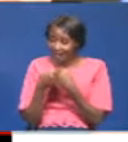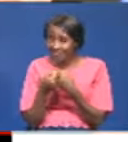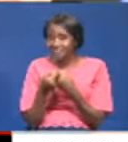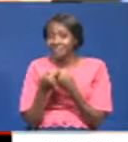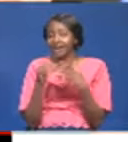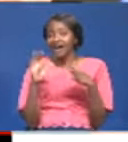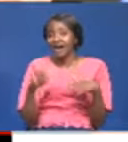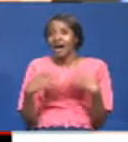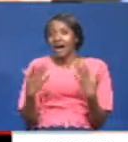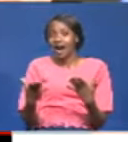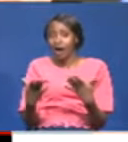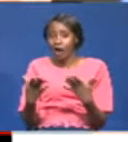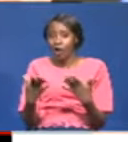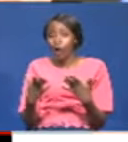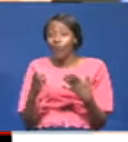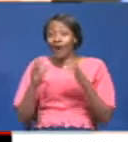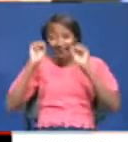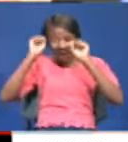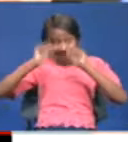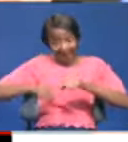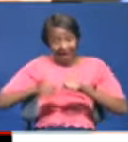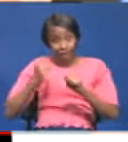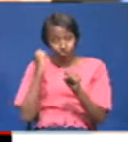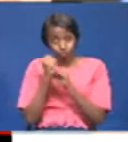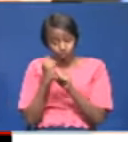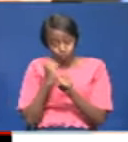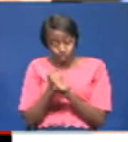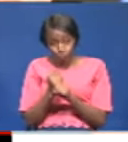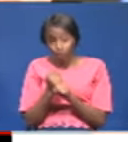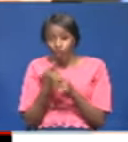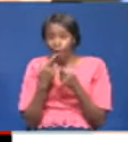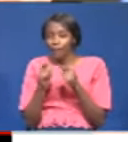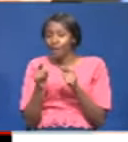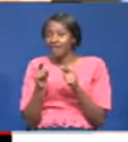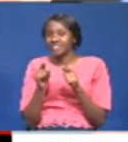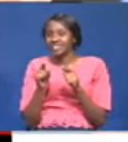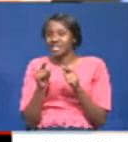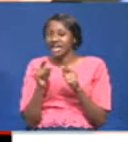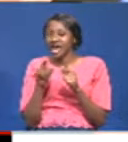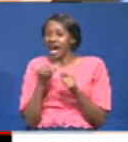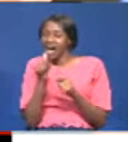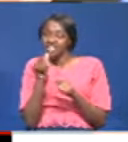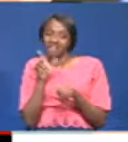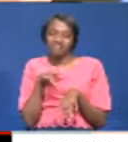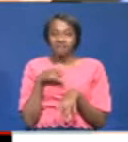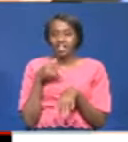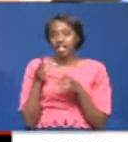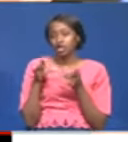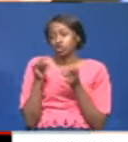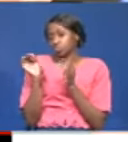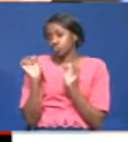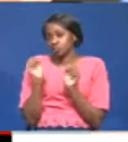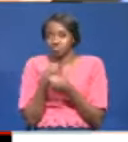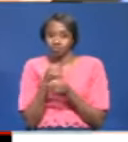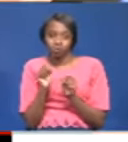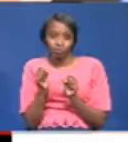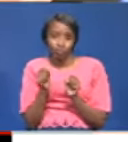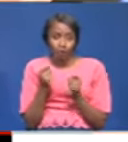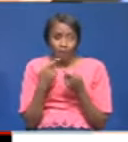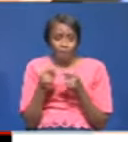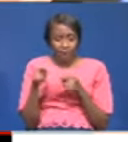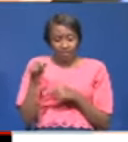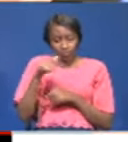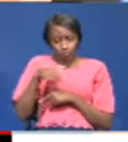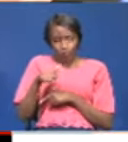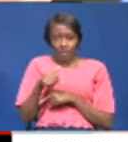they actually can do it. They just kind of choose not to do it because we've not been firm with them like other countries.